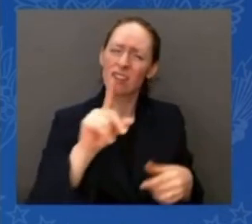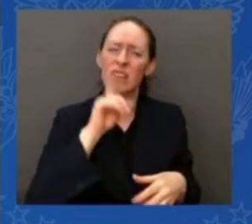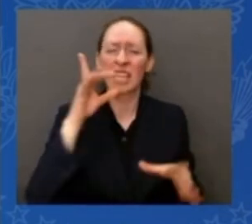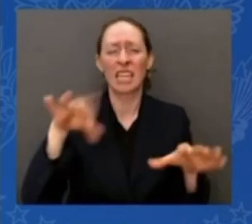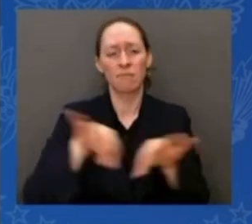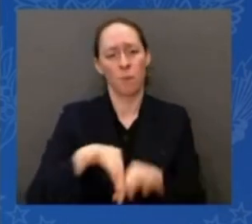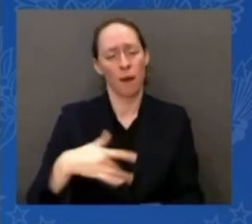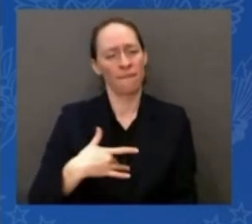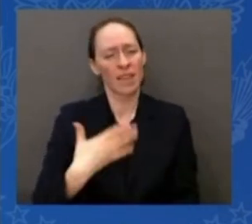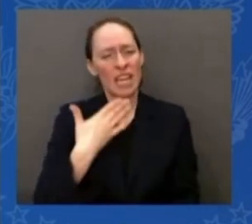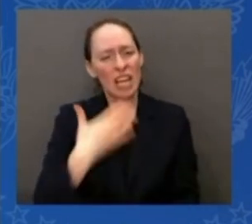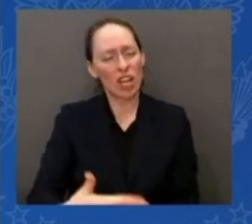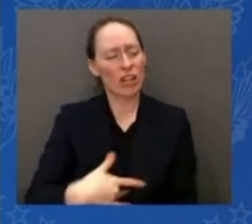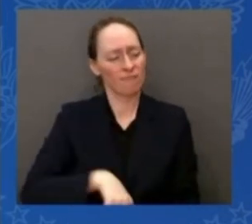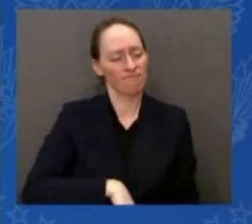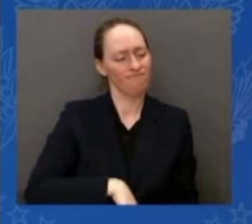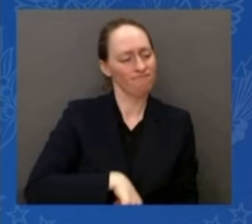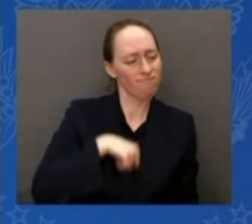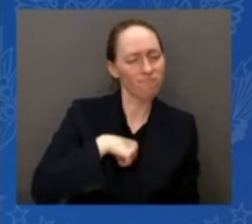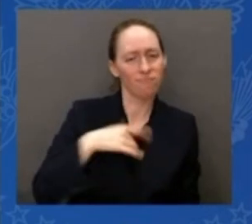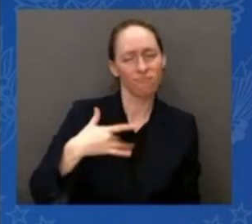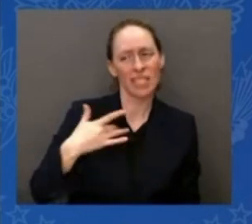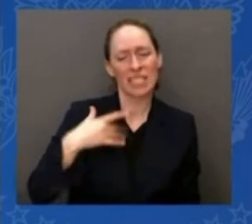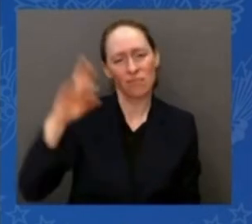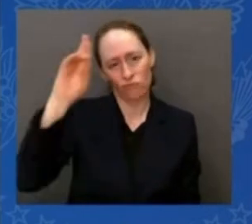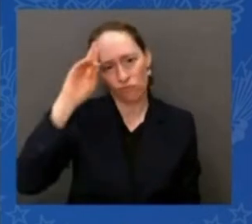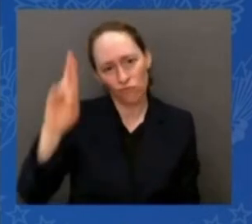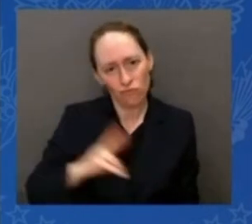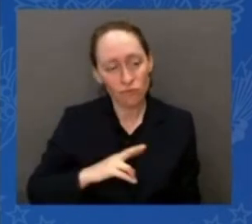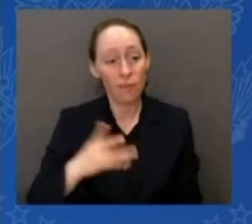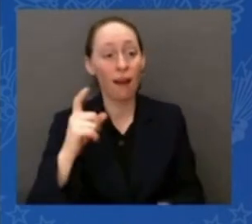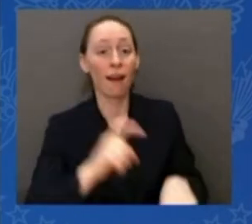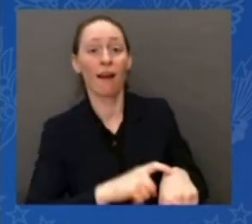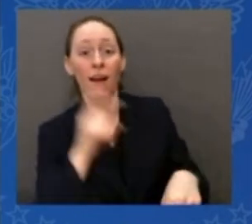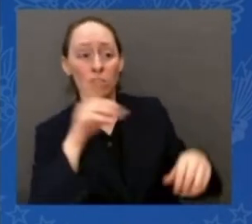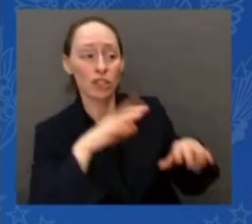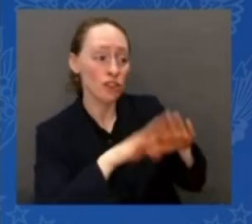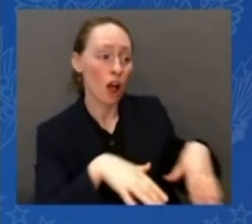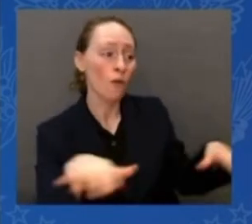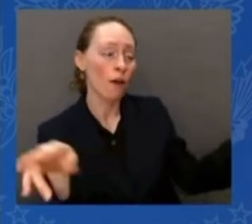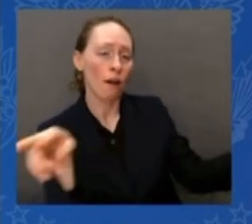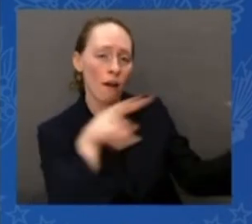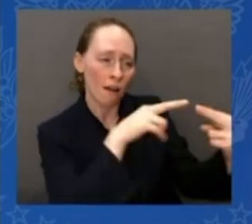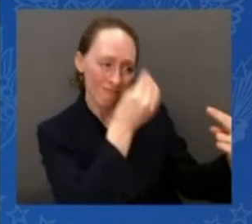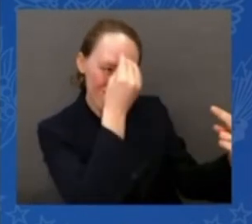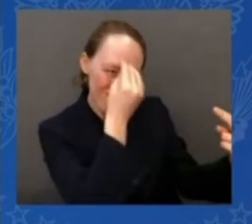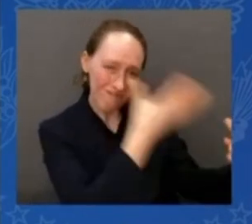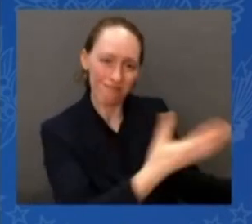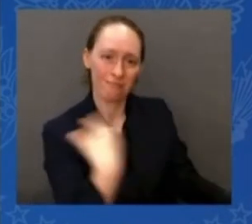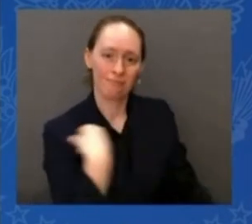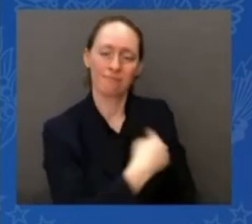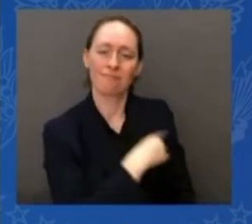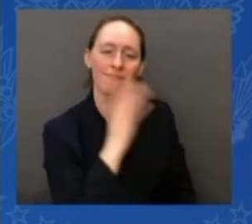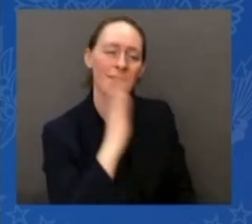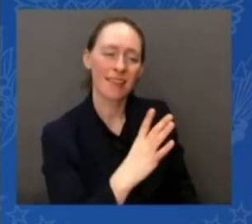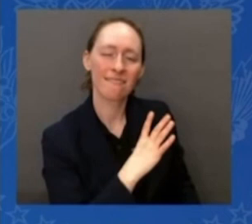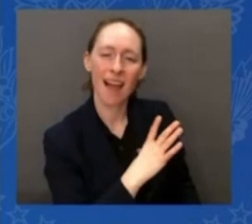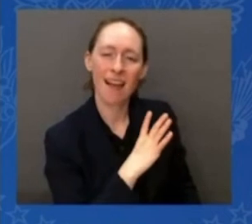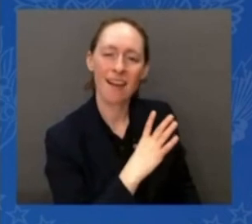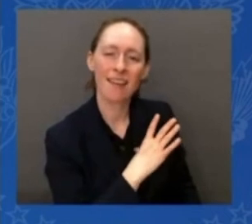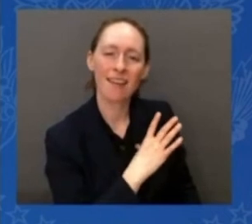everything's going to be all right and mean it. And he meant it. Marty Walsh understands that each of these fundamental principles in